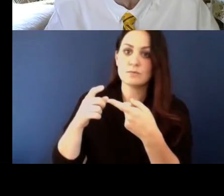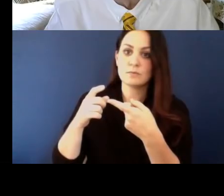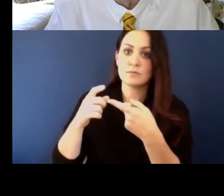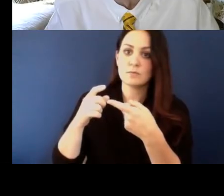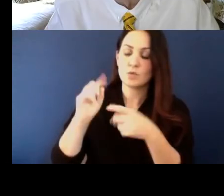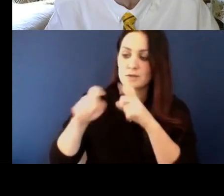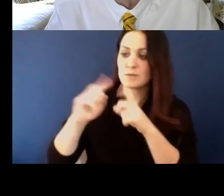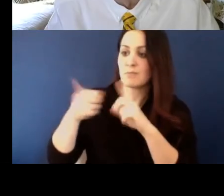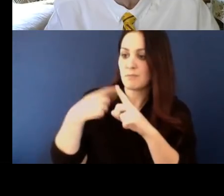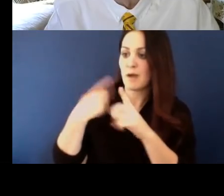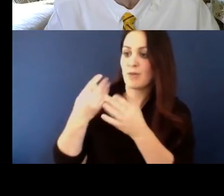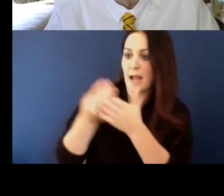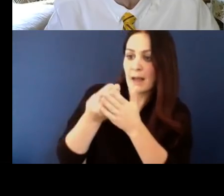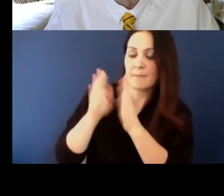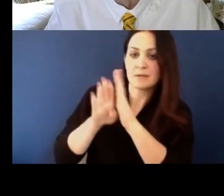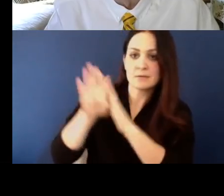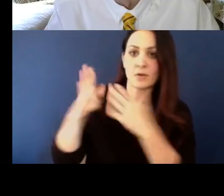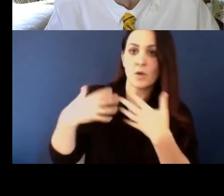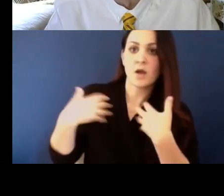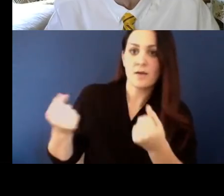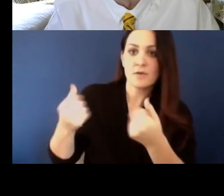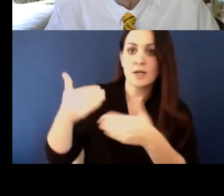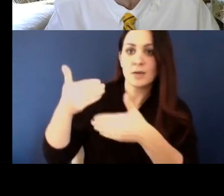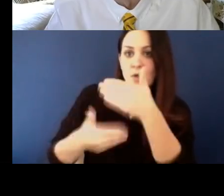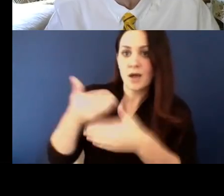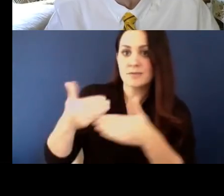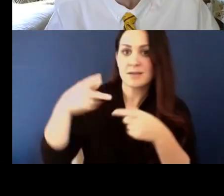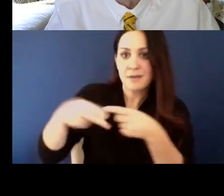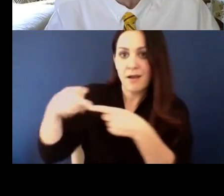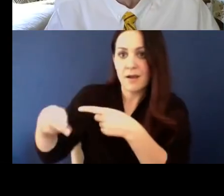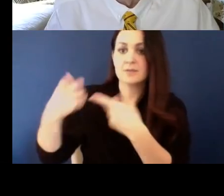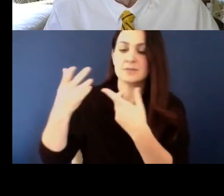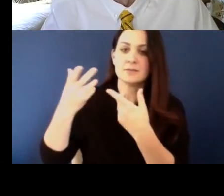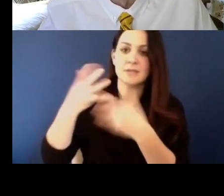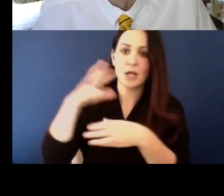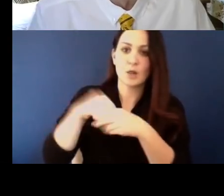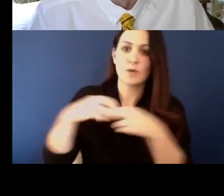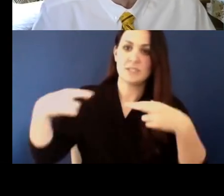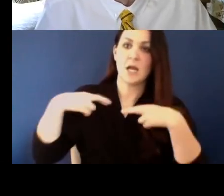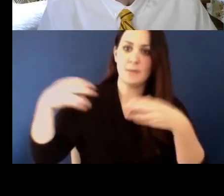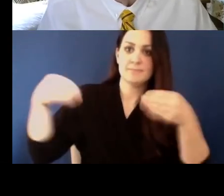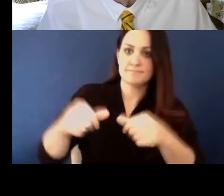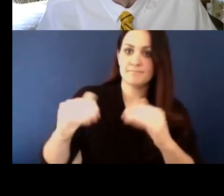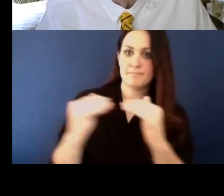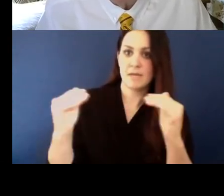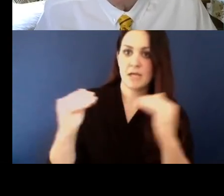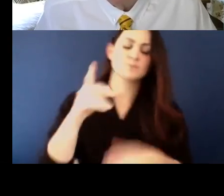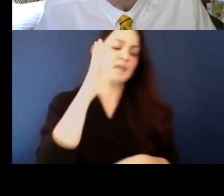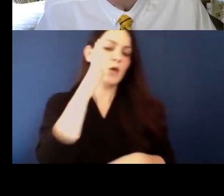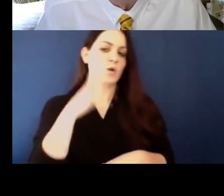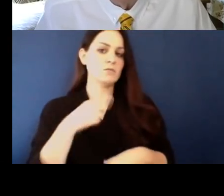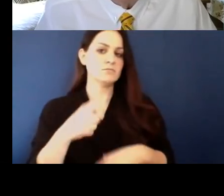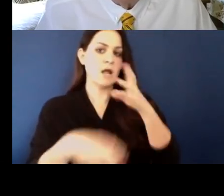economic recovery process cuts, including the retirement match. Let me make a comment about that, Keith. So I appreciate